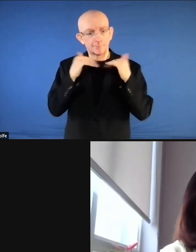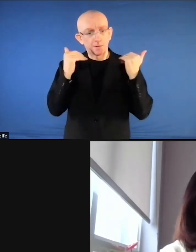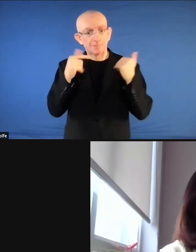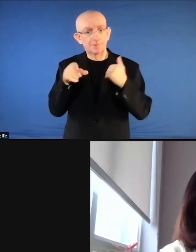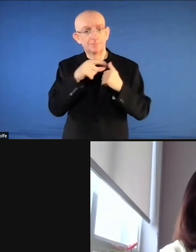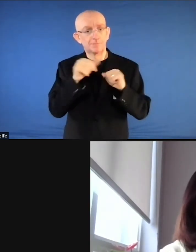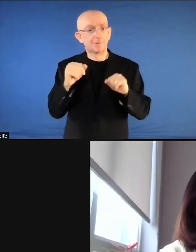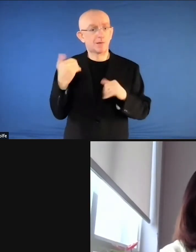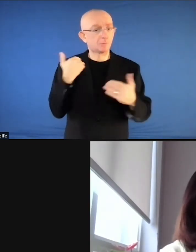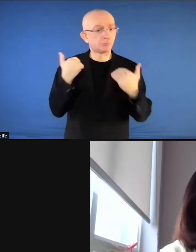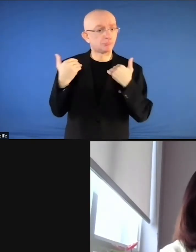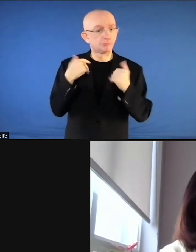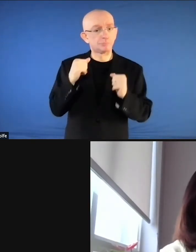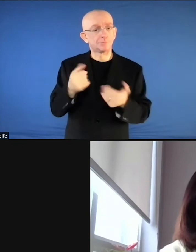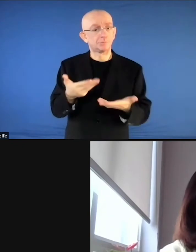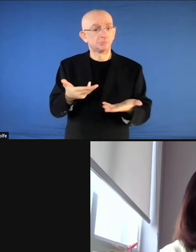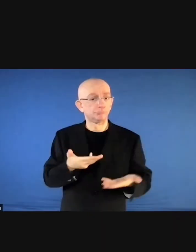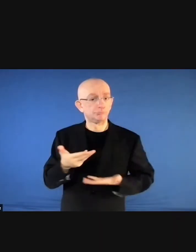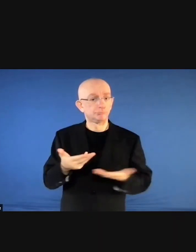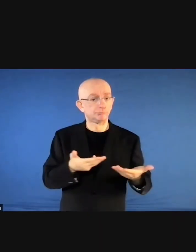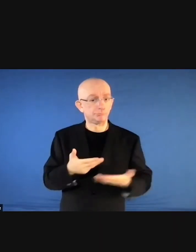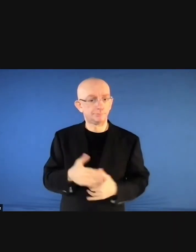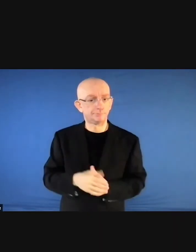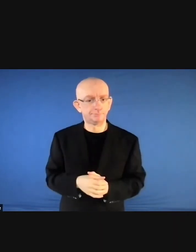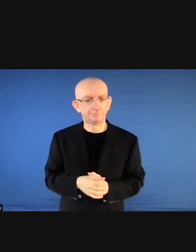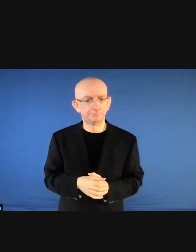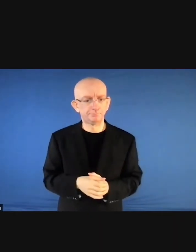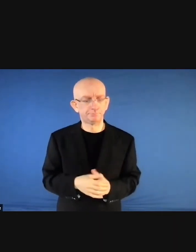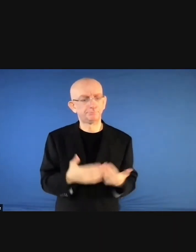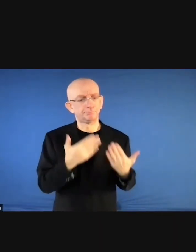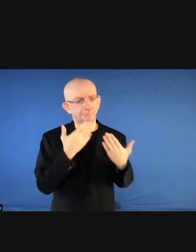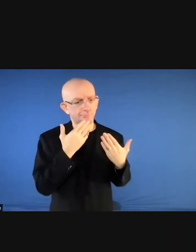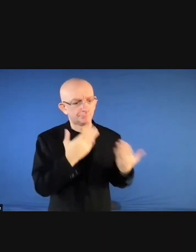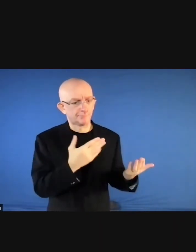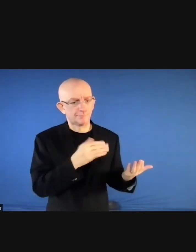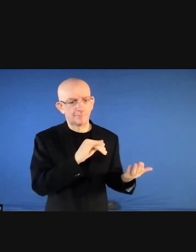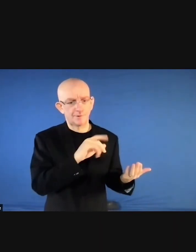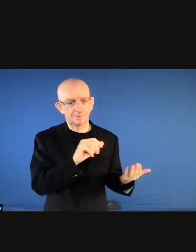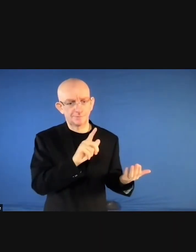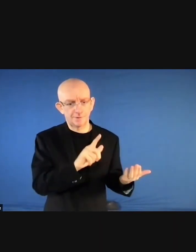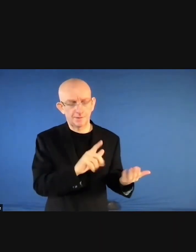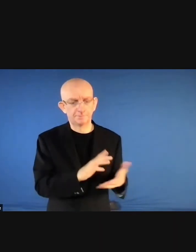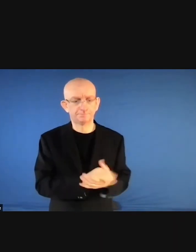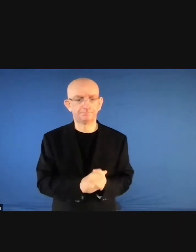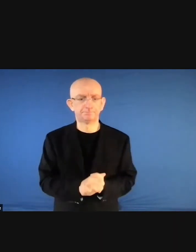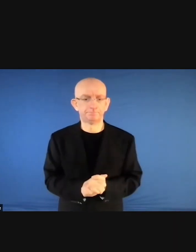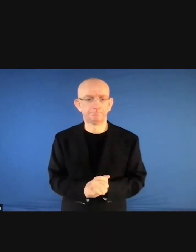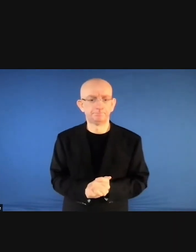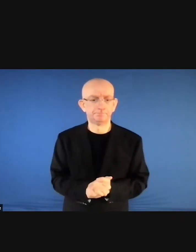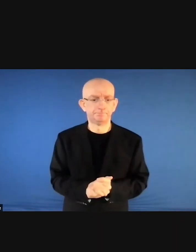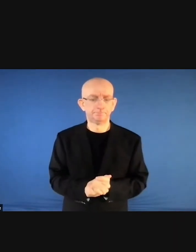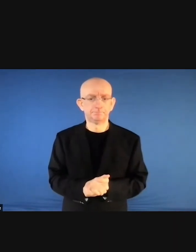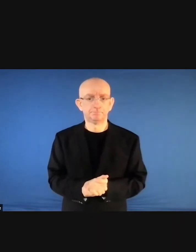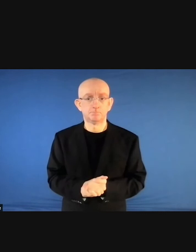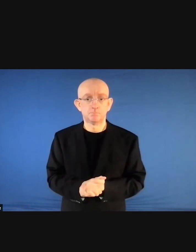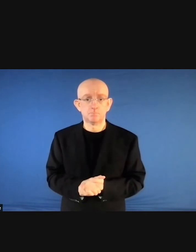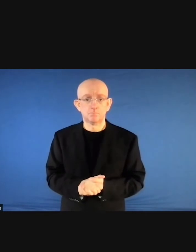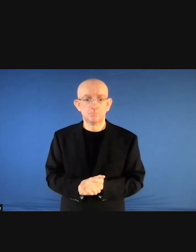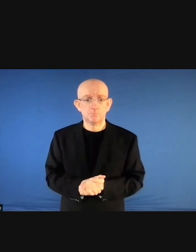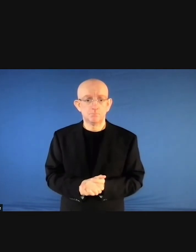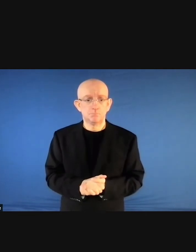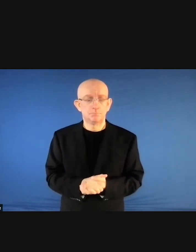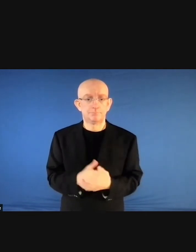Okay, thank you very much, Idil. And very helpful response, I think, to that